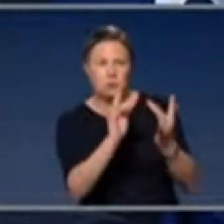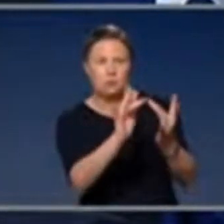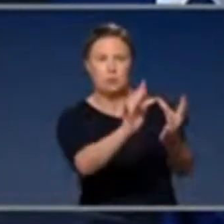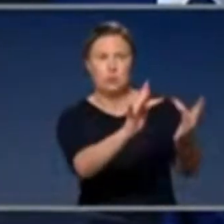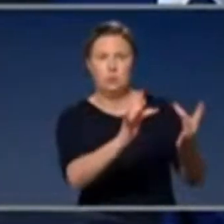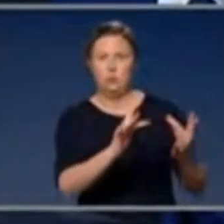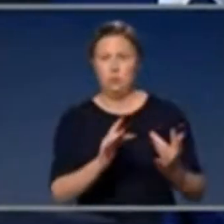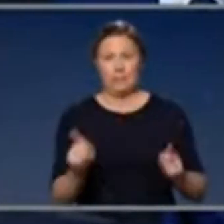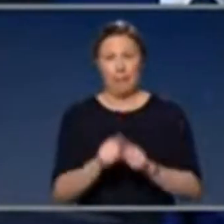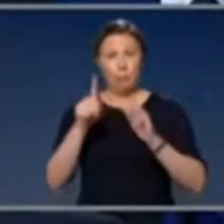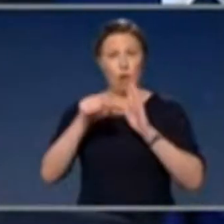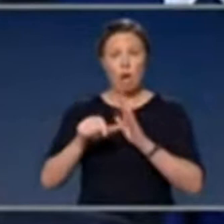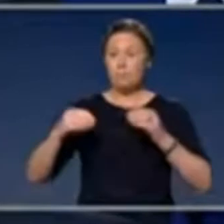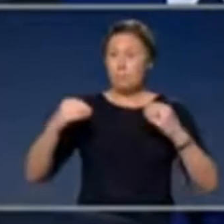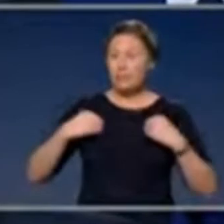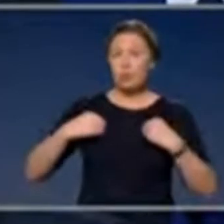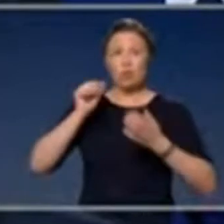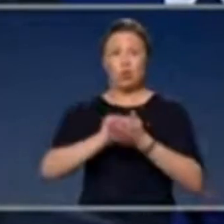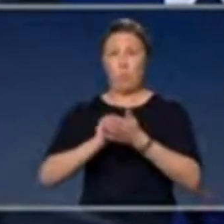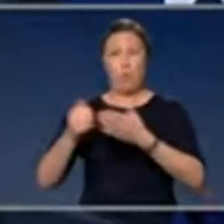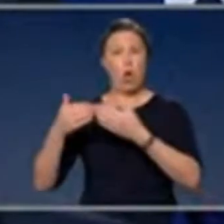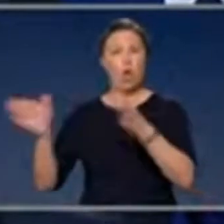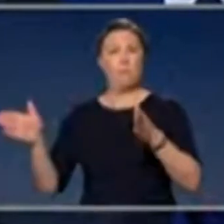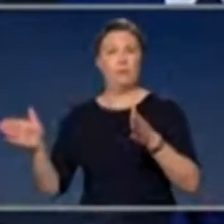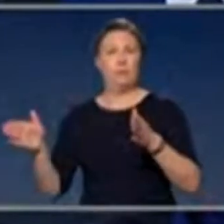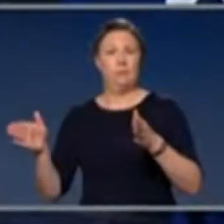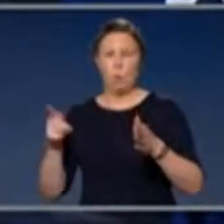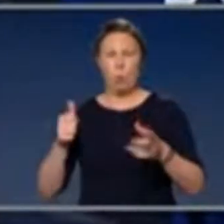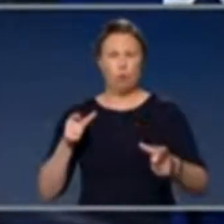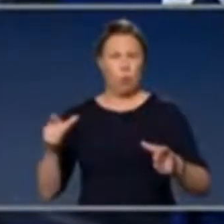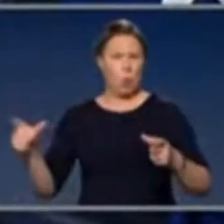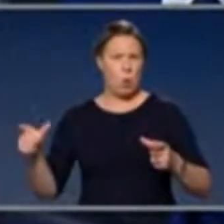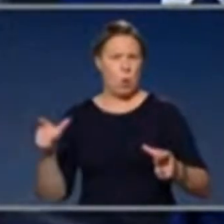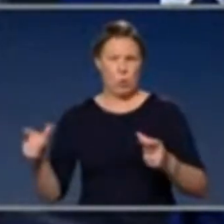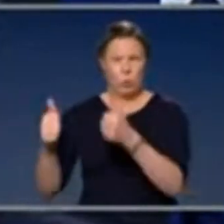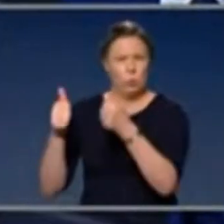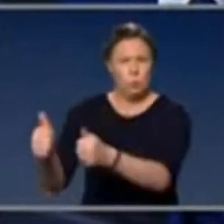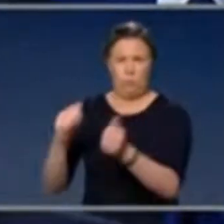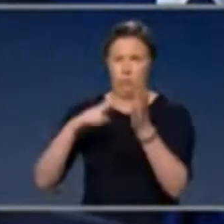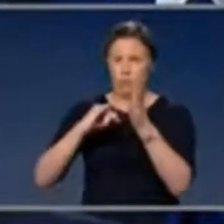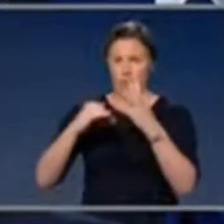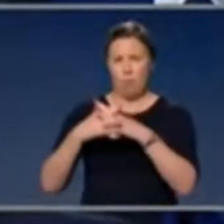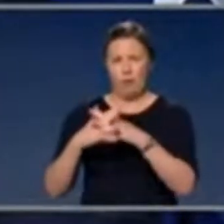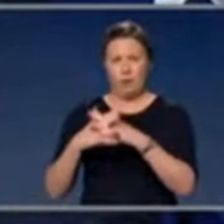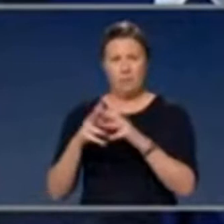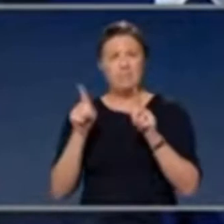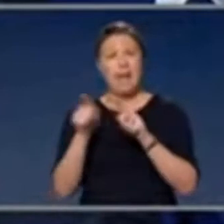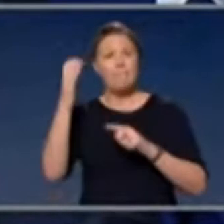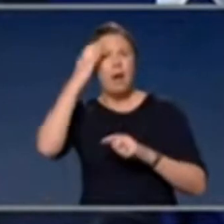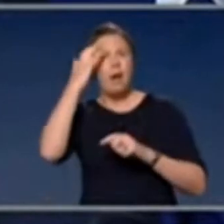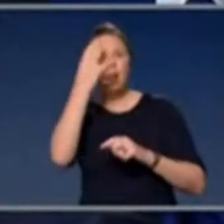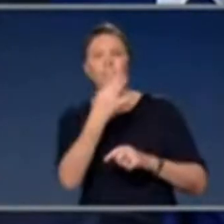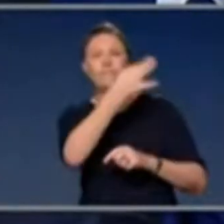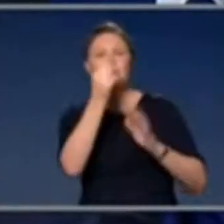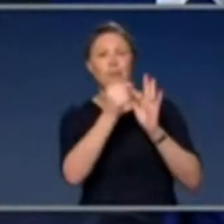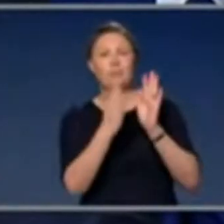to the system and keep its economy open. And I think they have set, as I think Professor Murphy said today, the gold standard